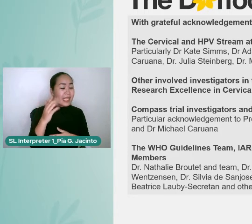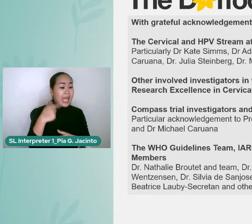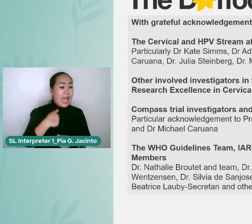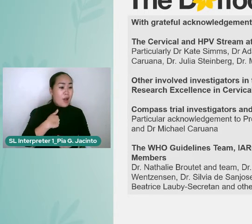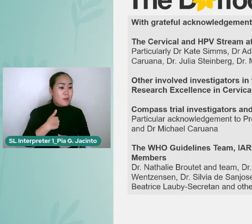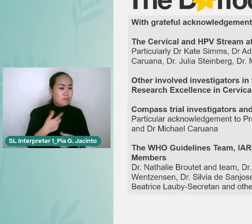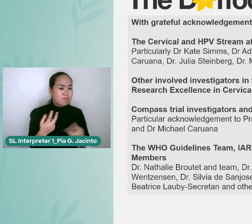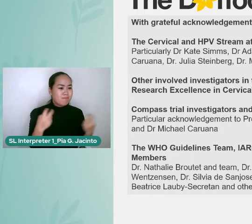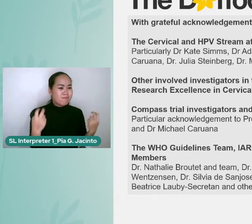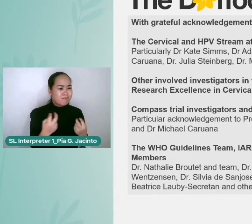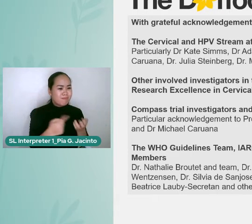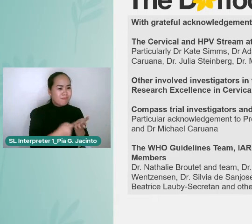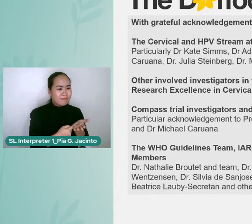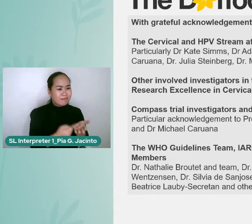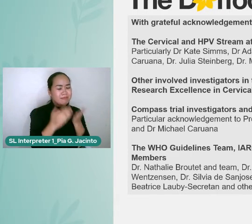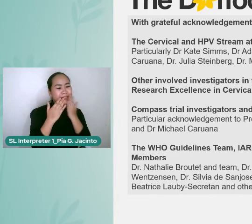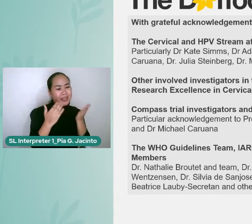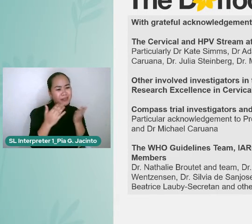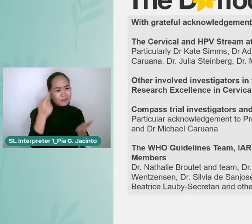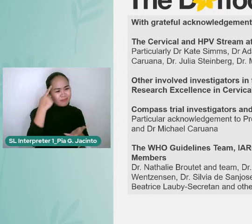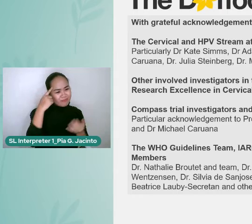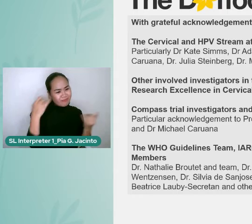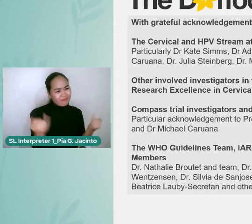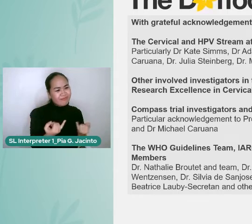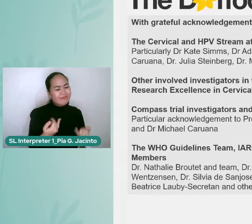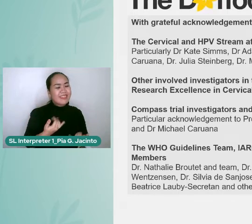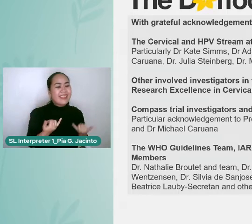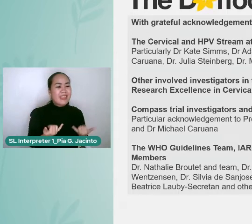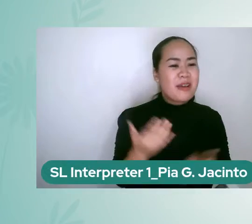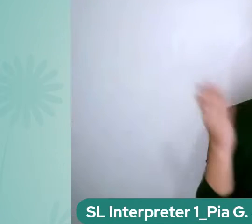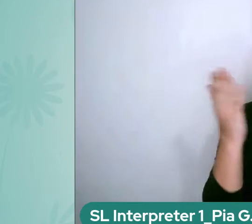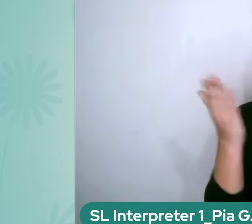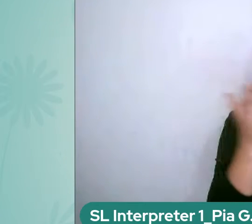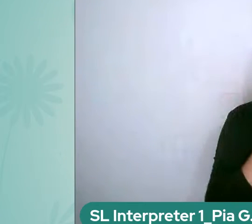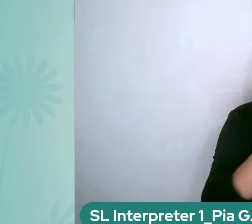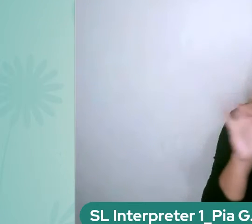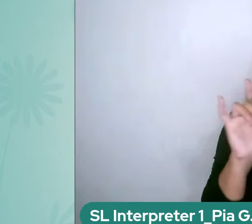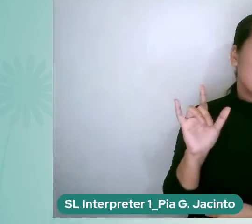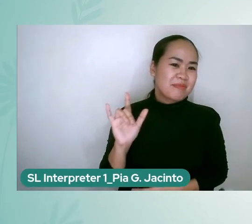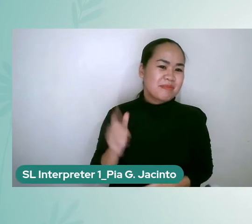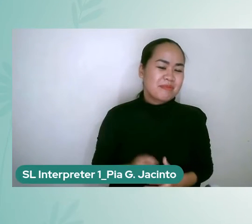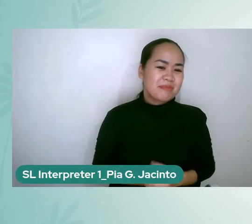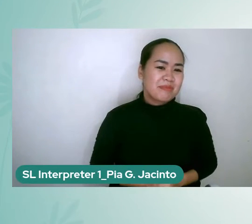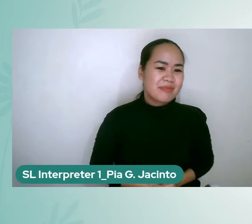thank you very much again for the invitation to speak today. Goodbye.